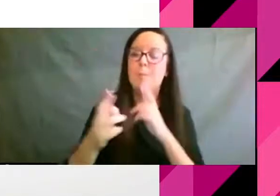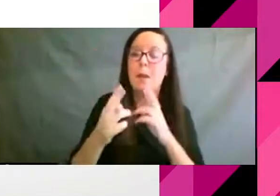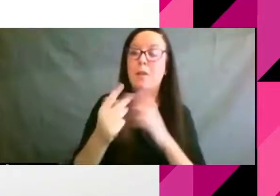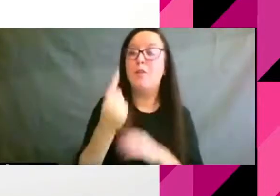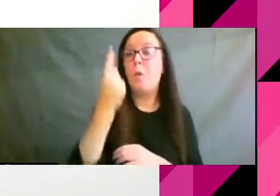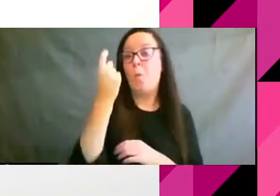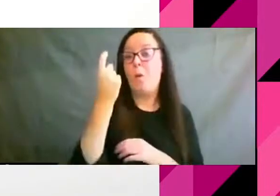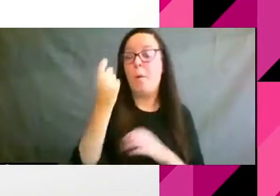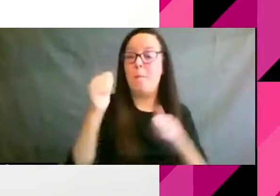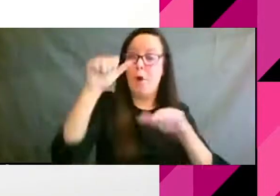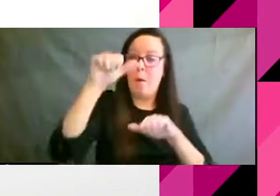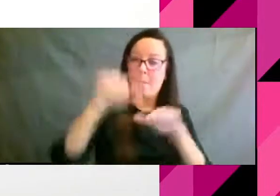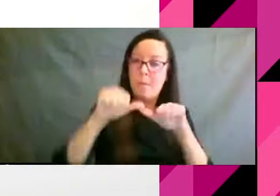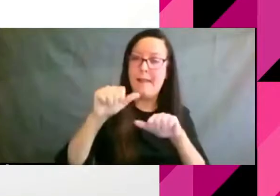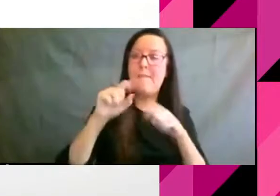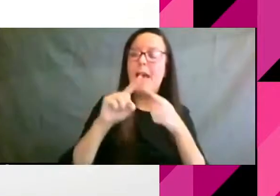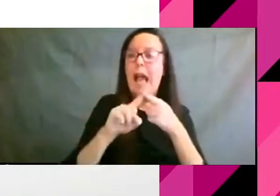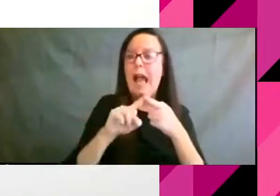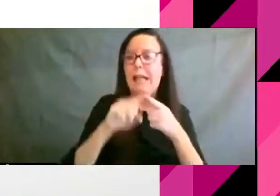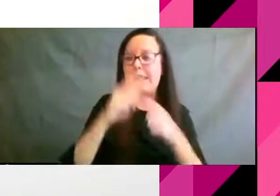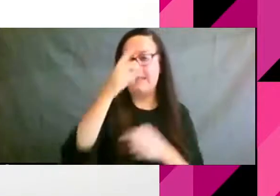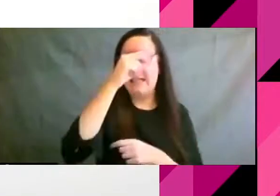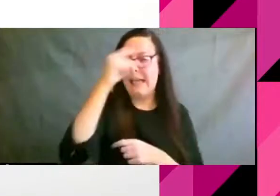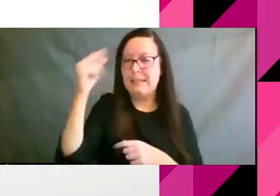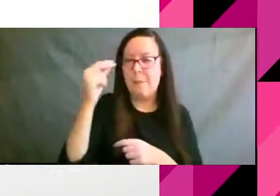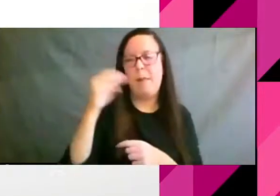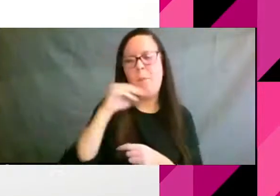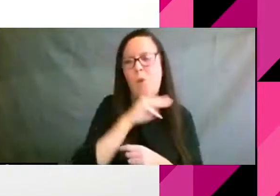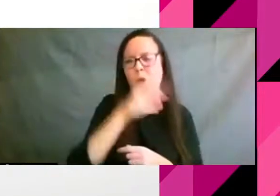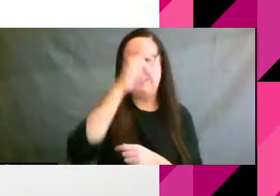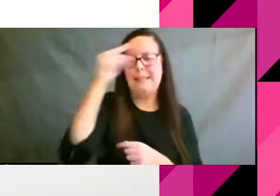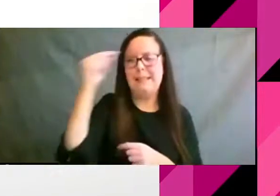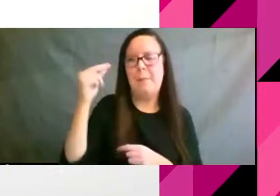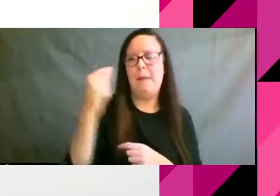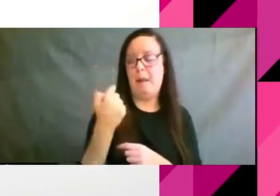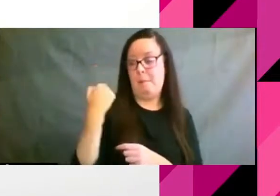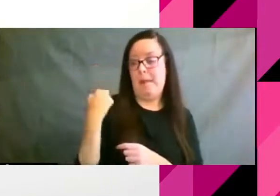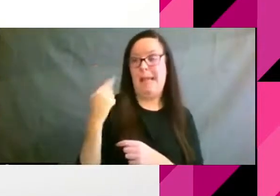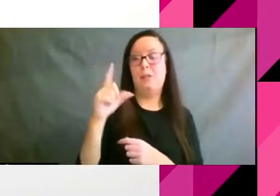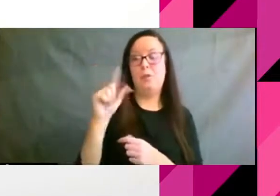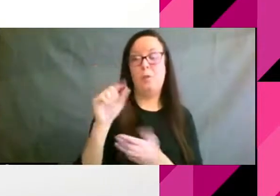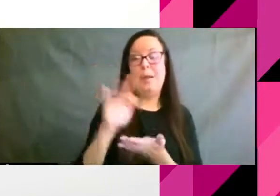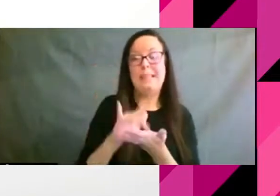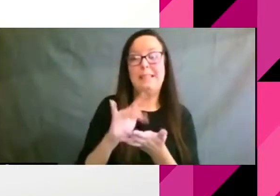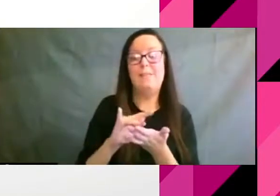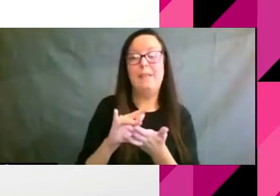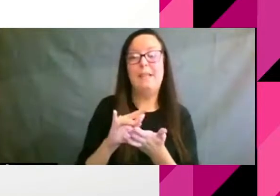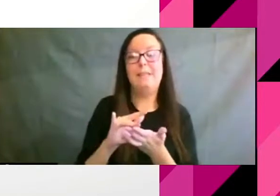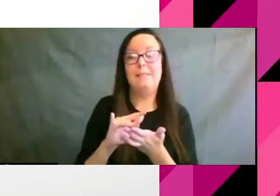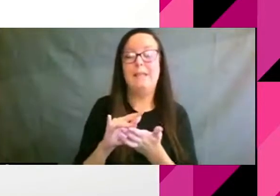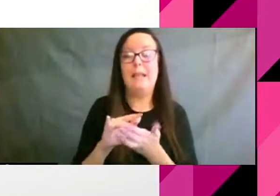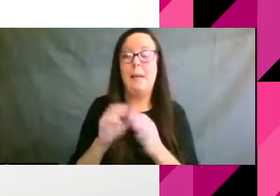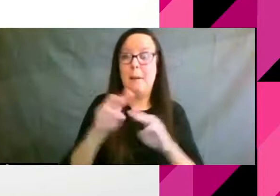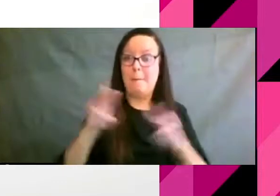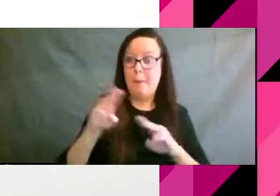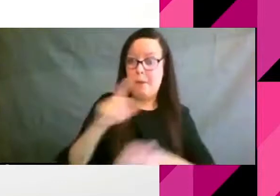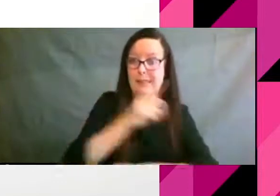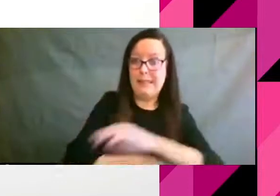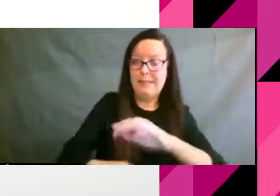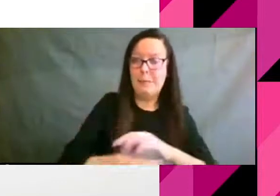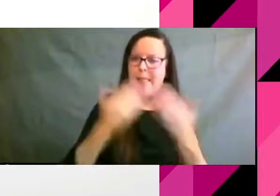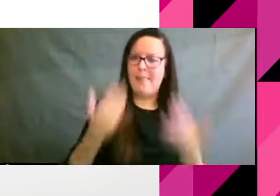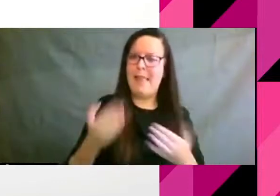less equivocal example, since 2015, people with disability and their carers are now treated as priority clients